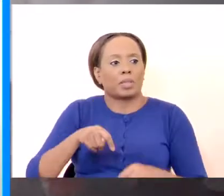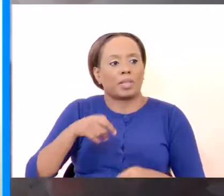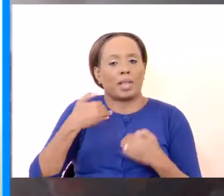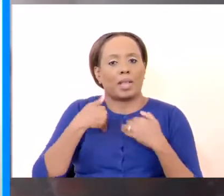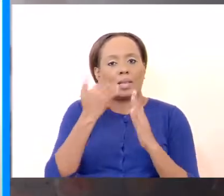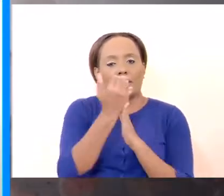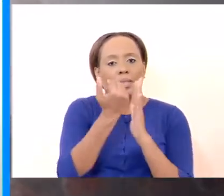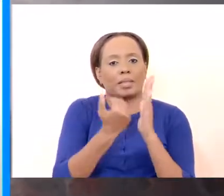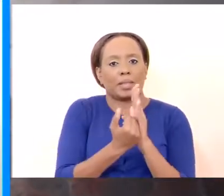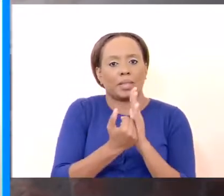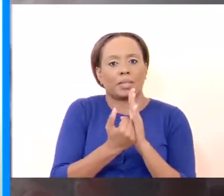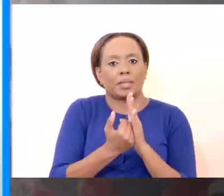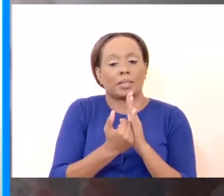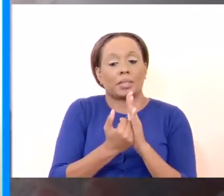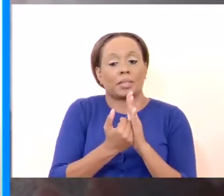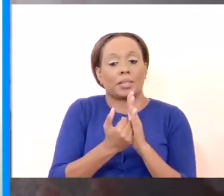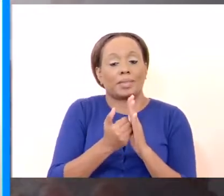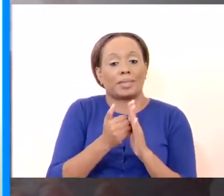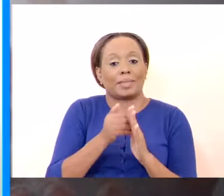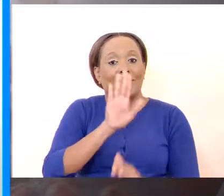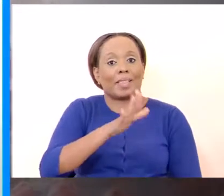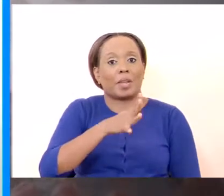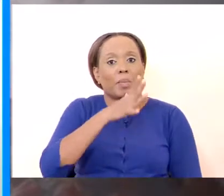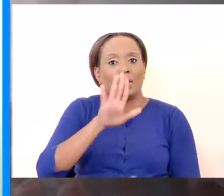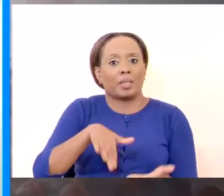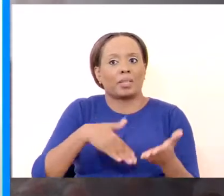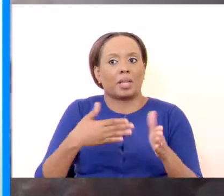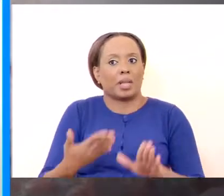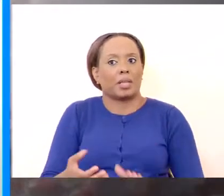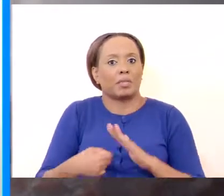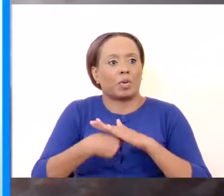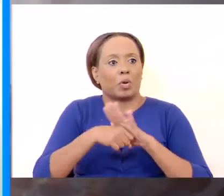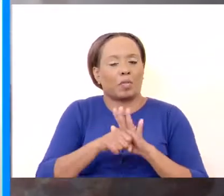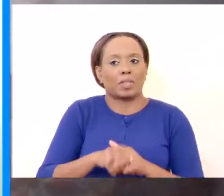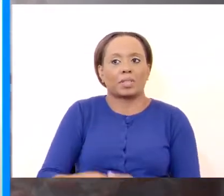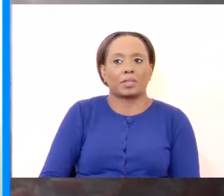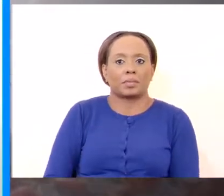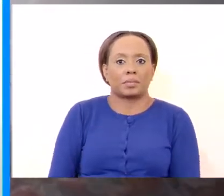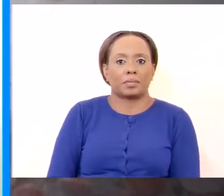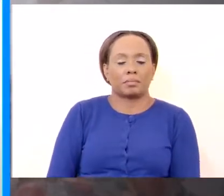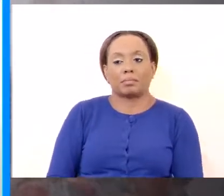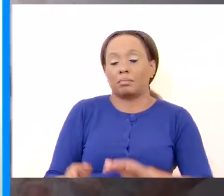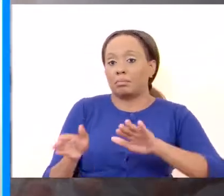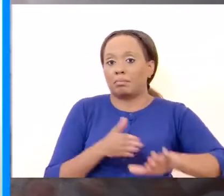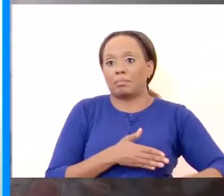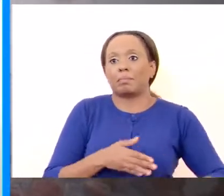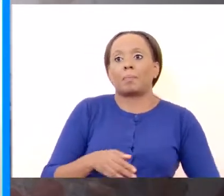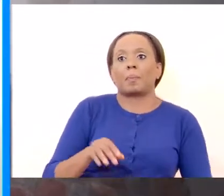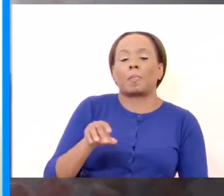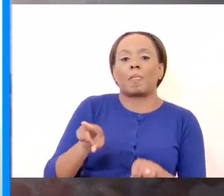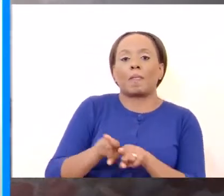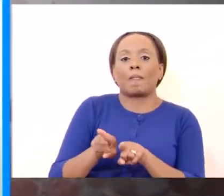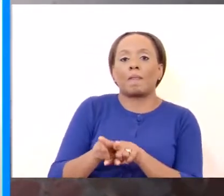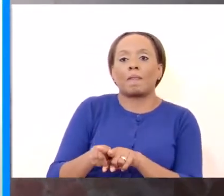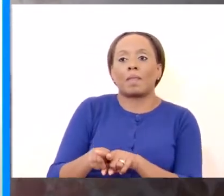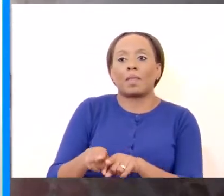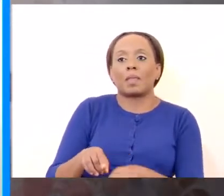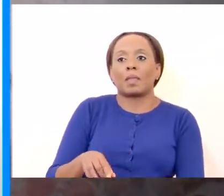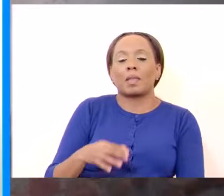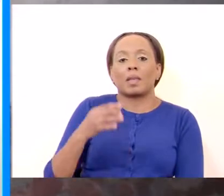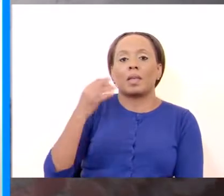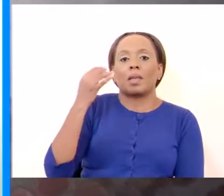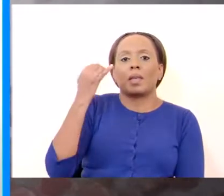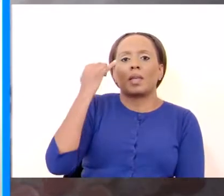privately. On to another matter with regard to vaccines. Someone wants to find out if their parents have